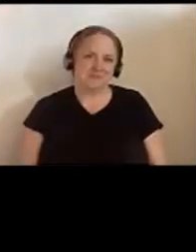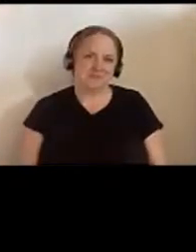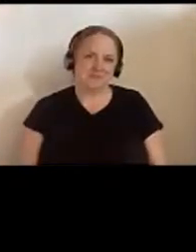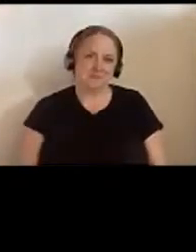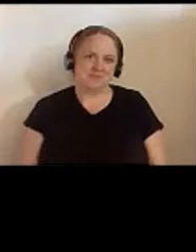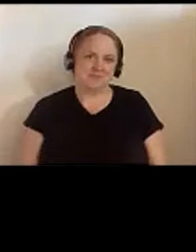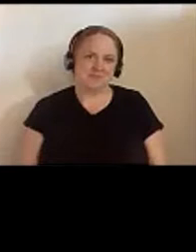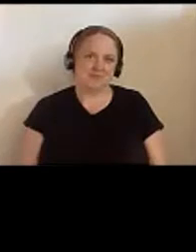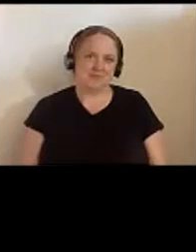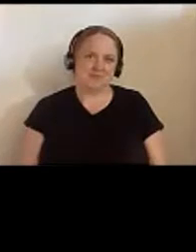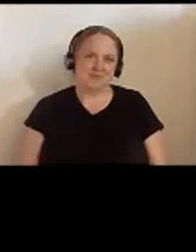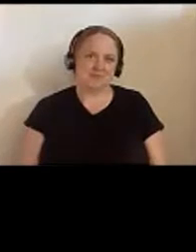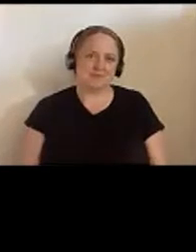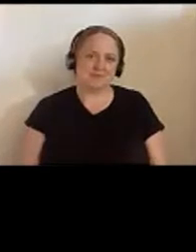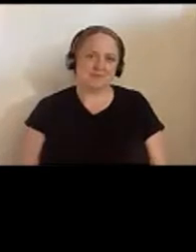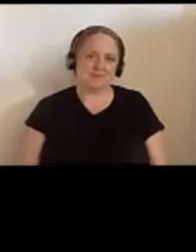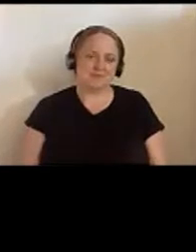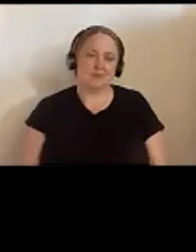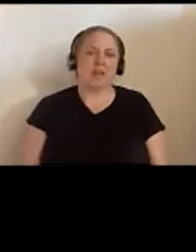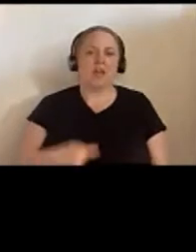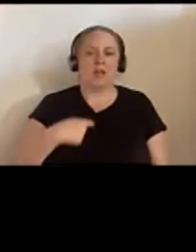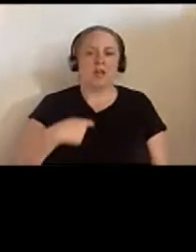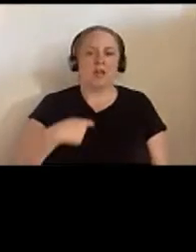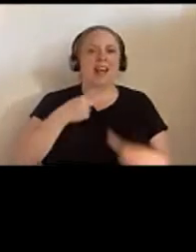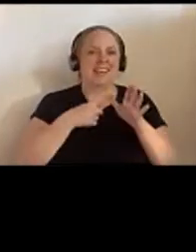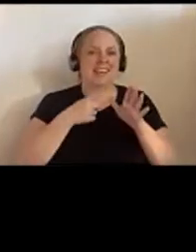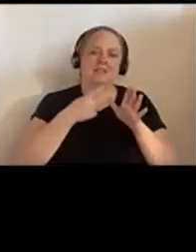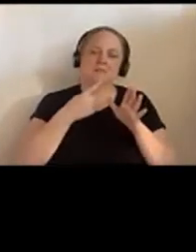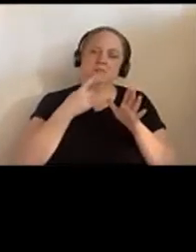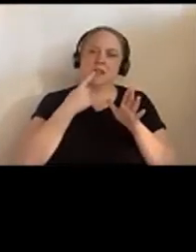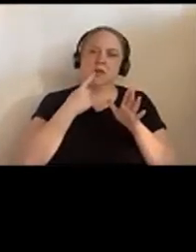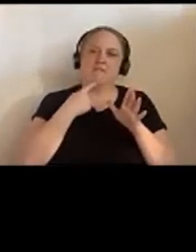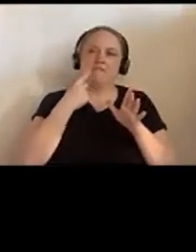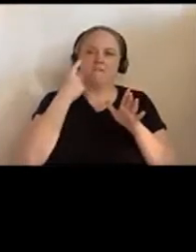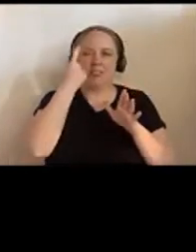I think when I first started to think about trauma,